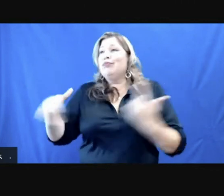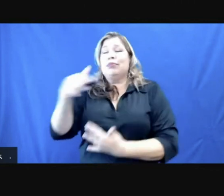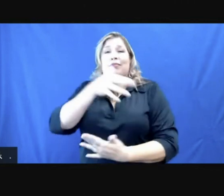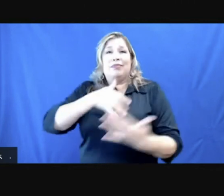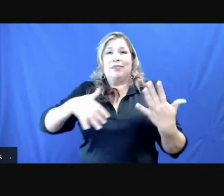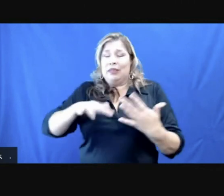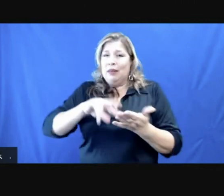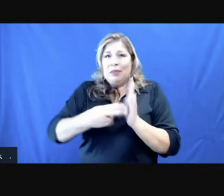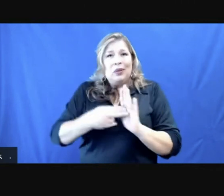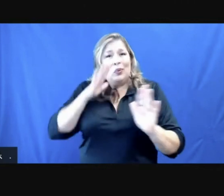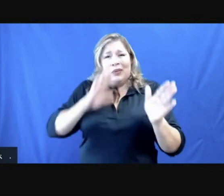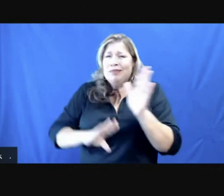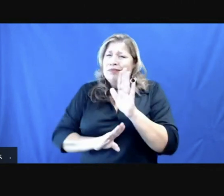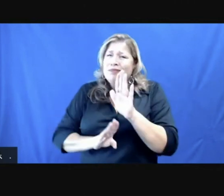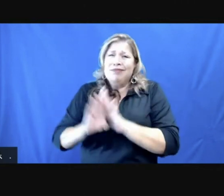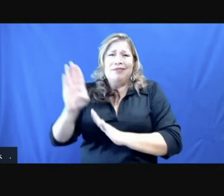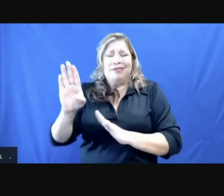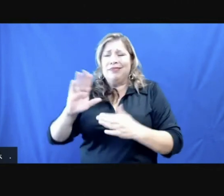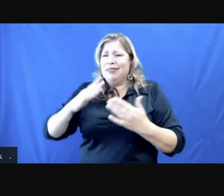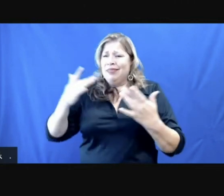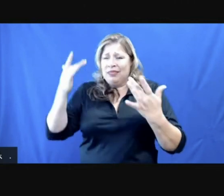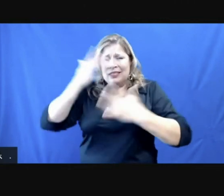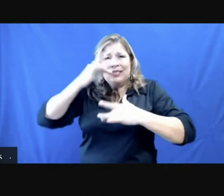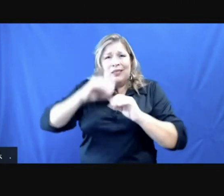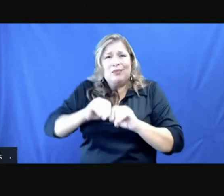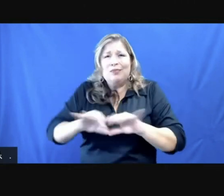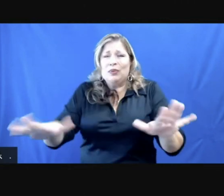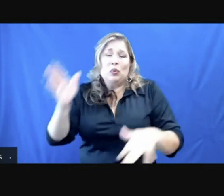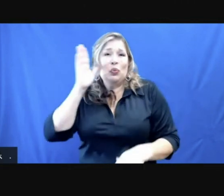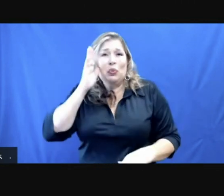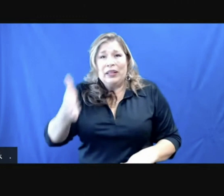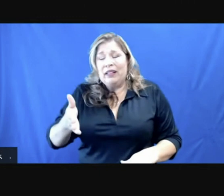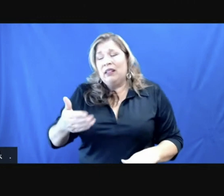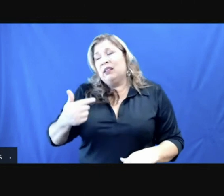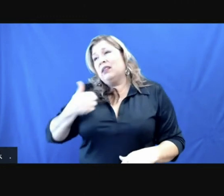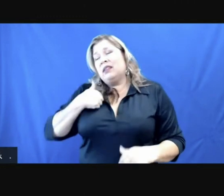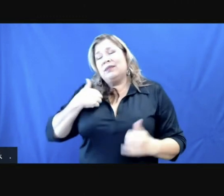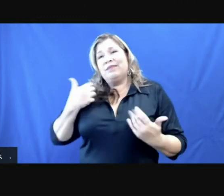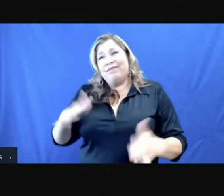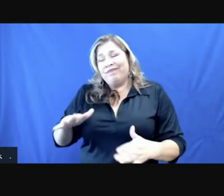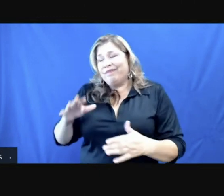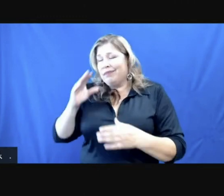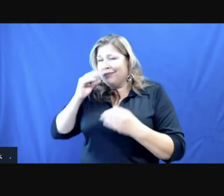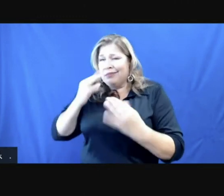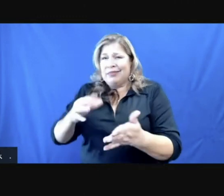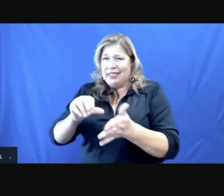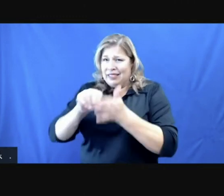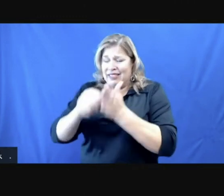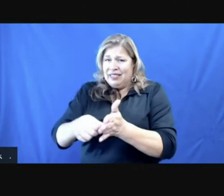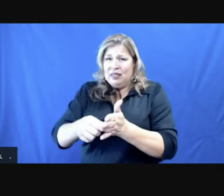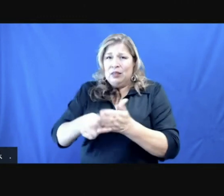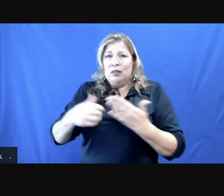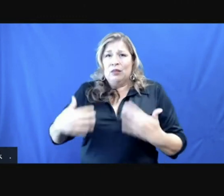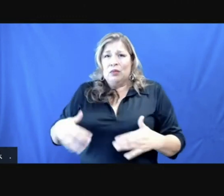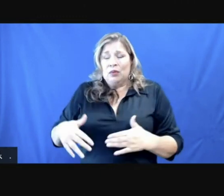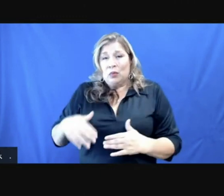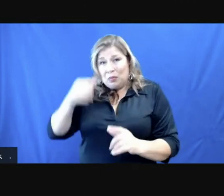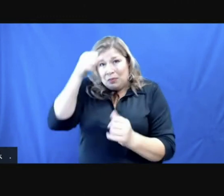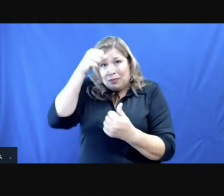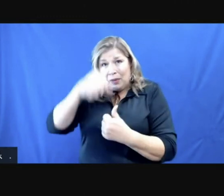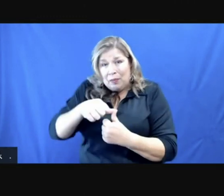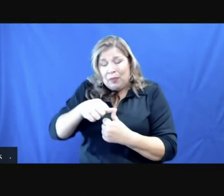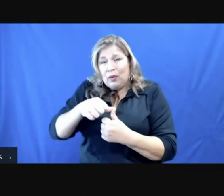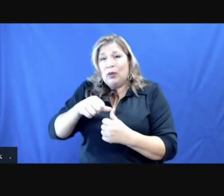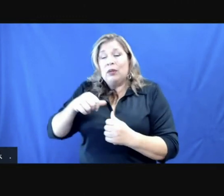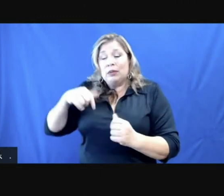I think one important data point that I'm shared it before, but emphasizing today, is 12% of our cases could end